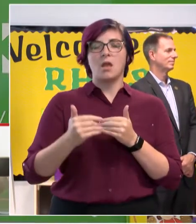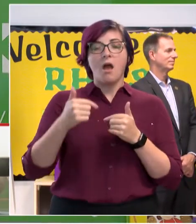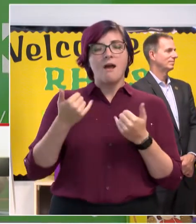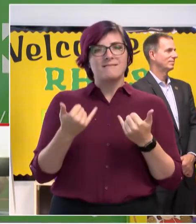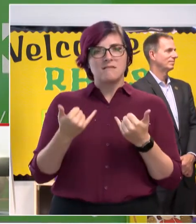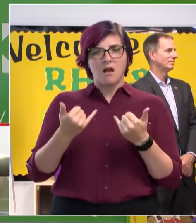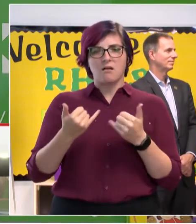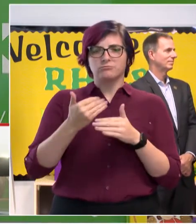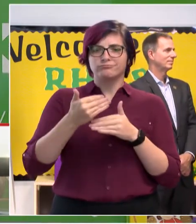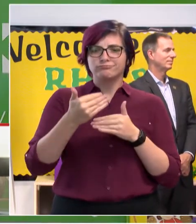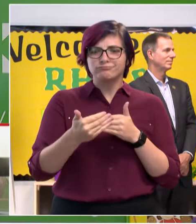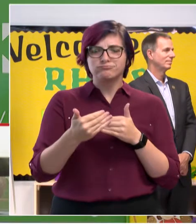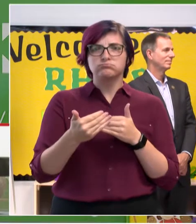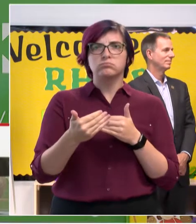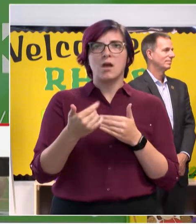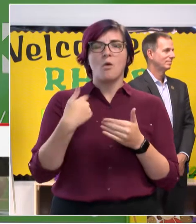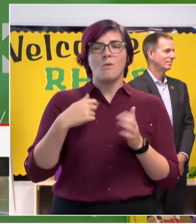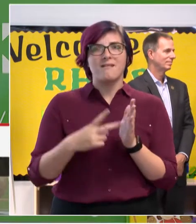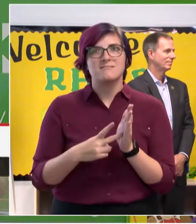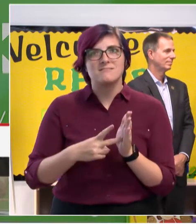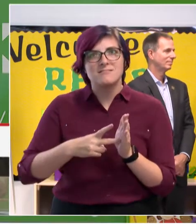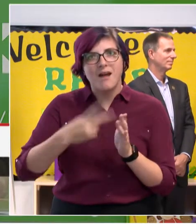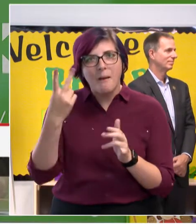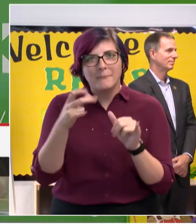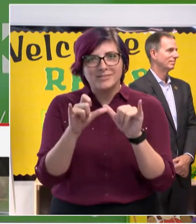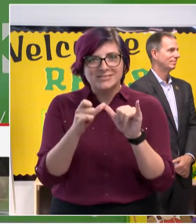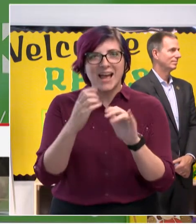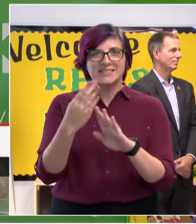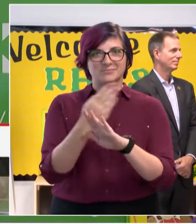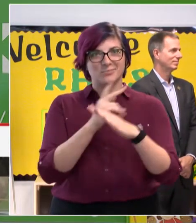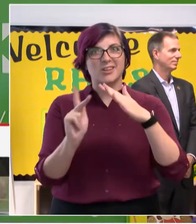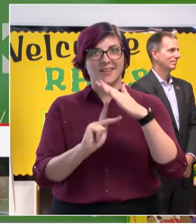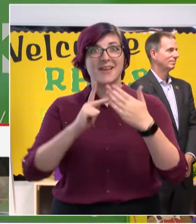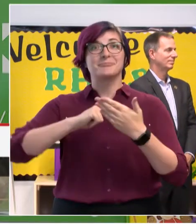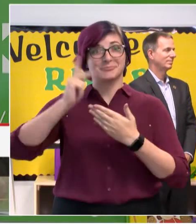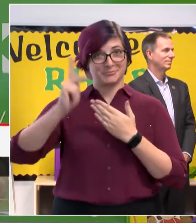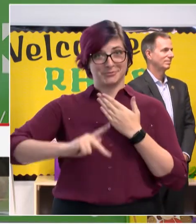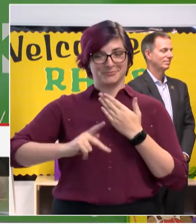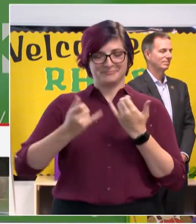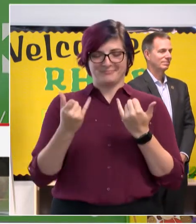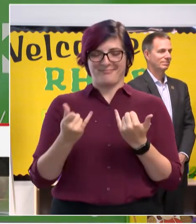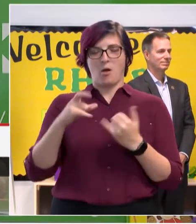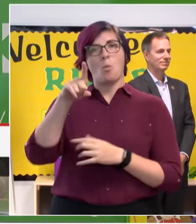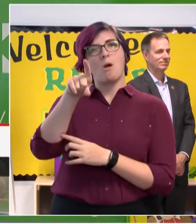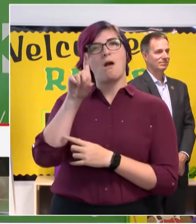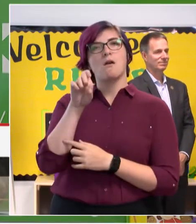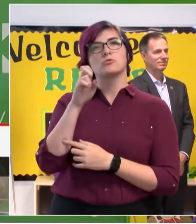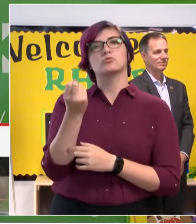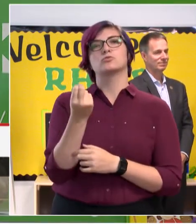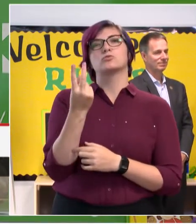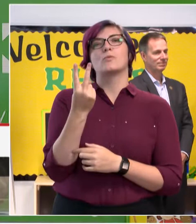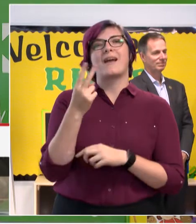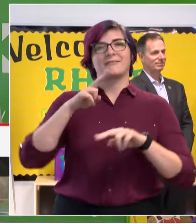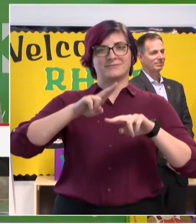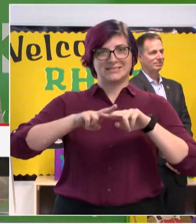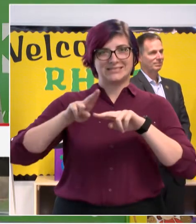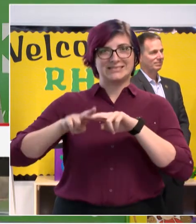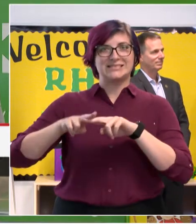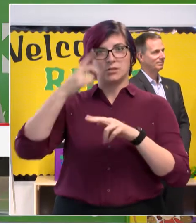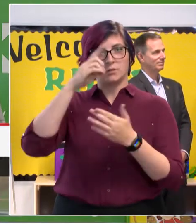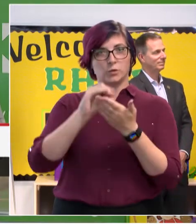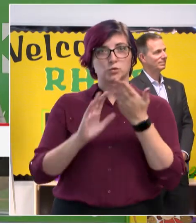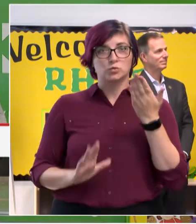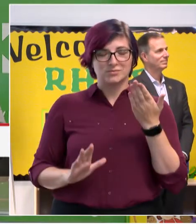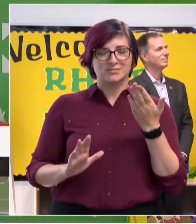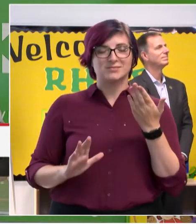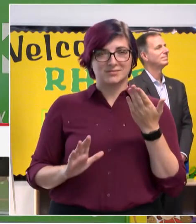chapter, we doubled the size of our pre-K program to 112 seats, that